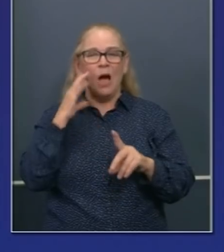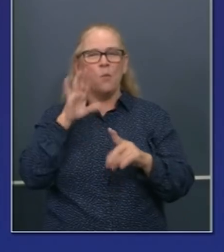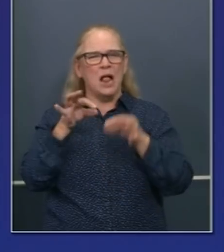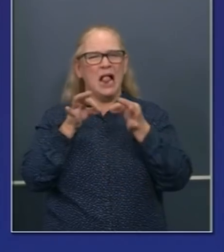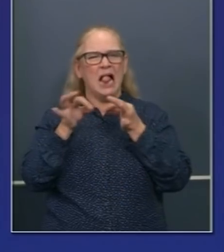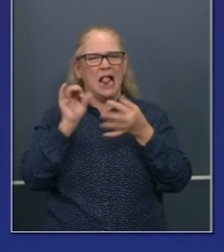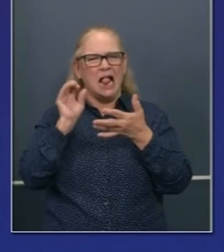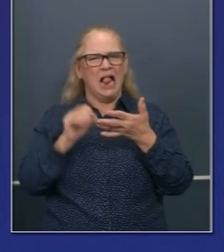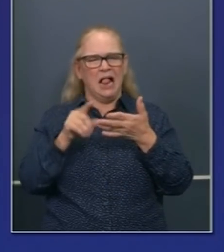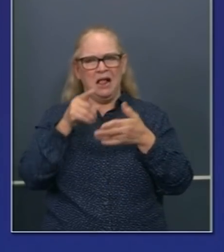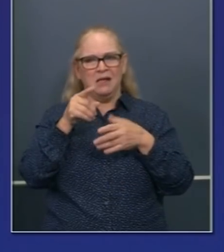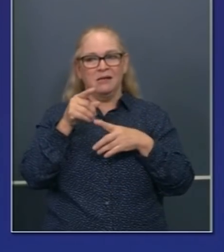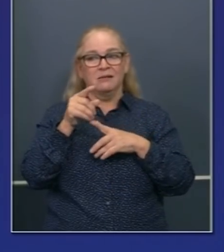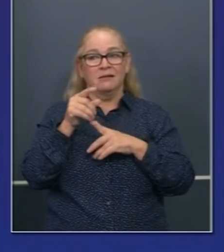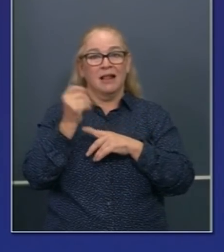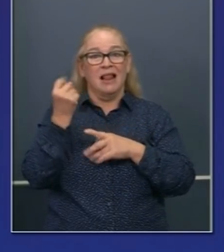number,